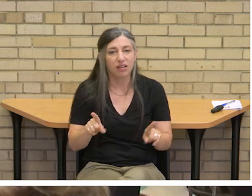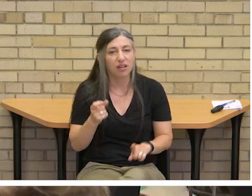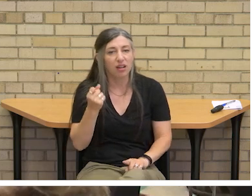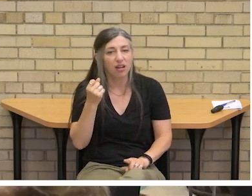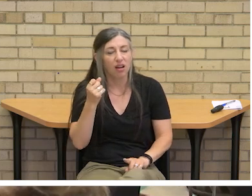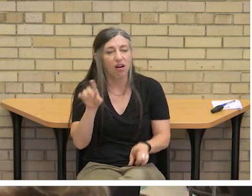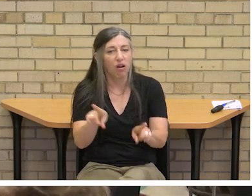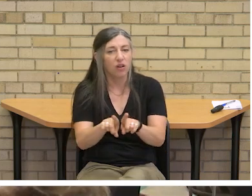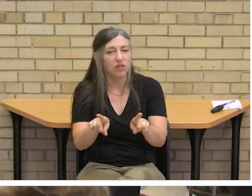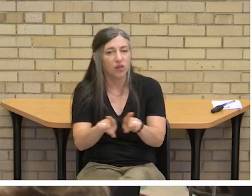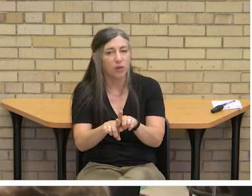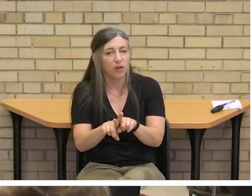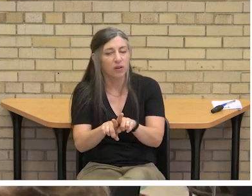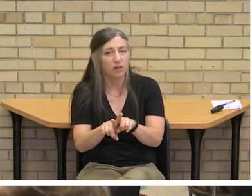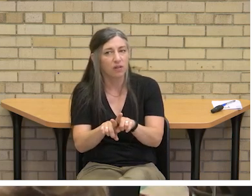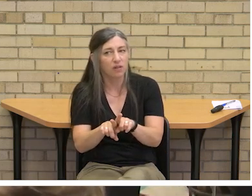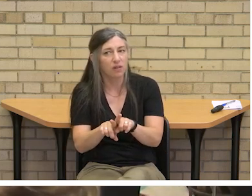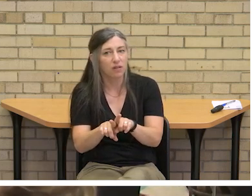other thing I guess is,